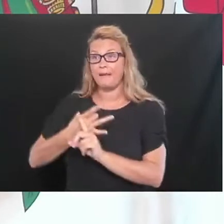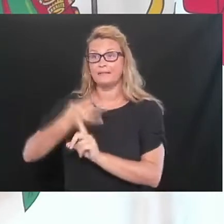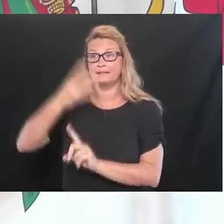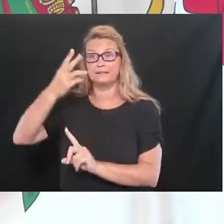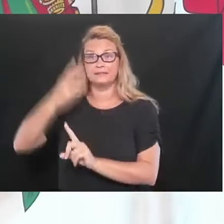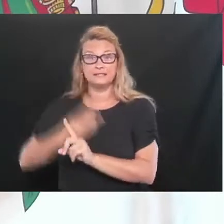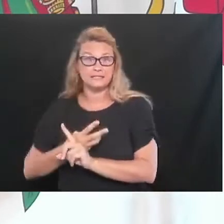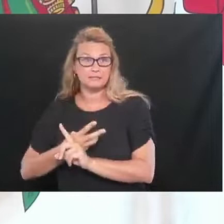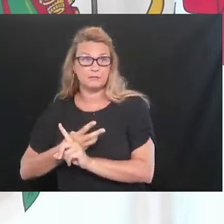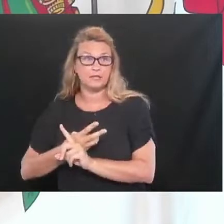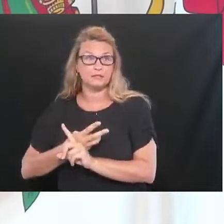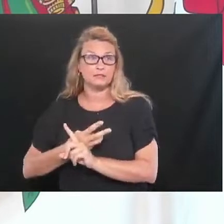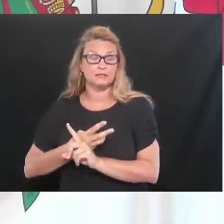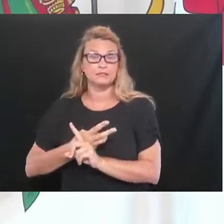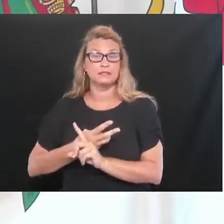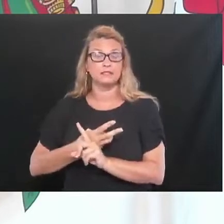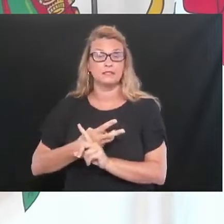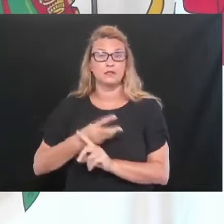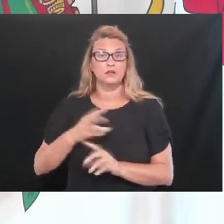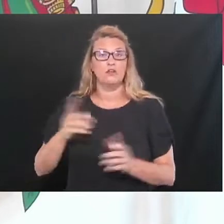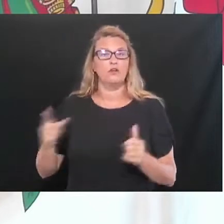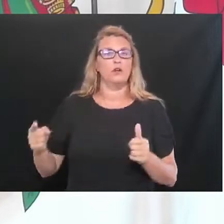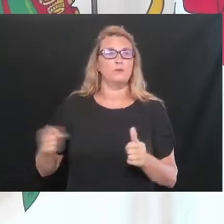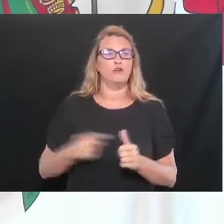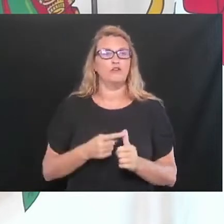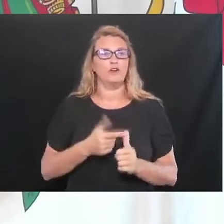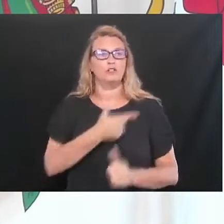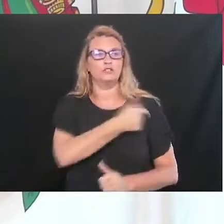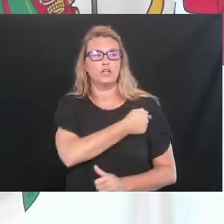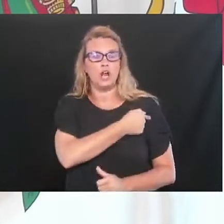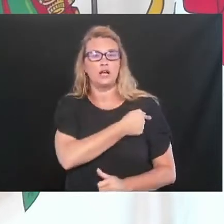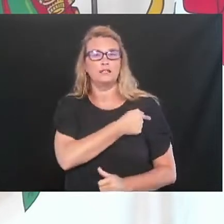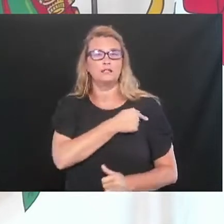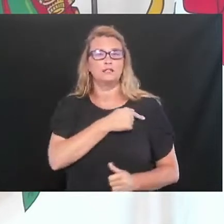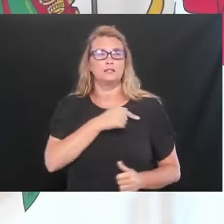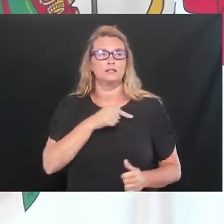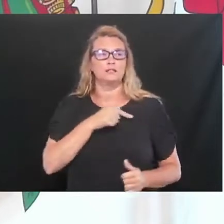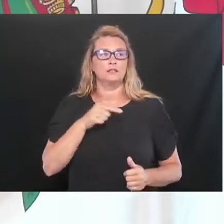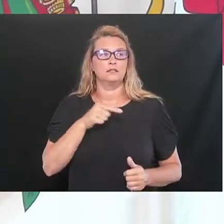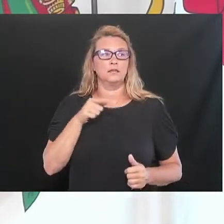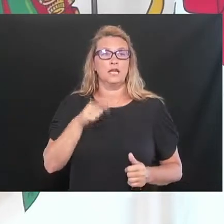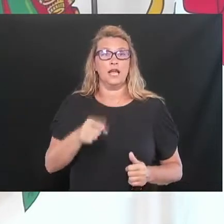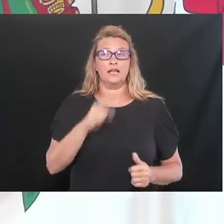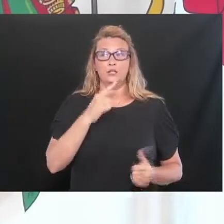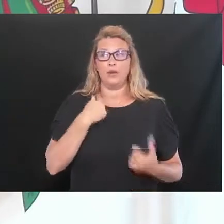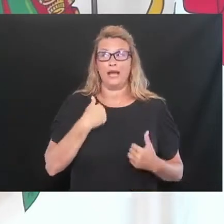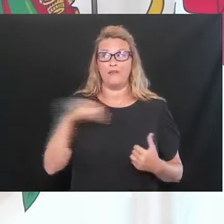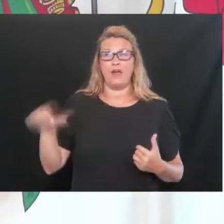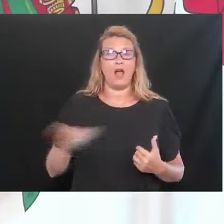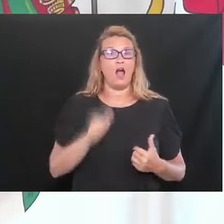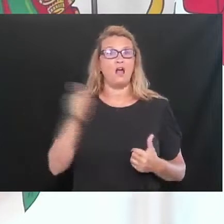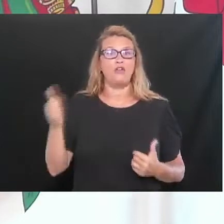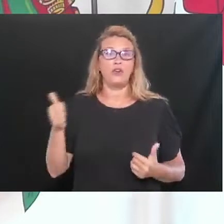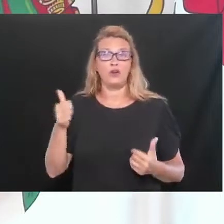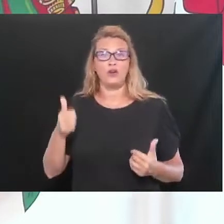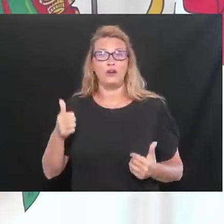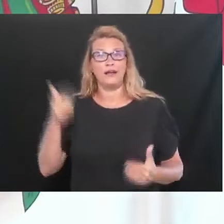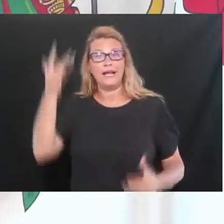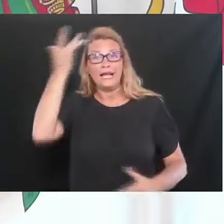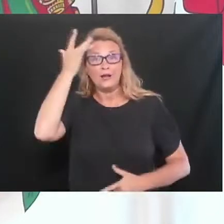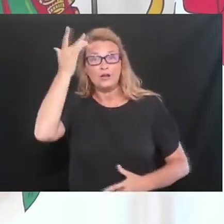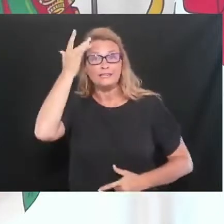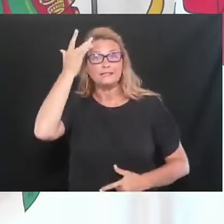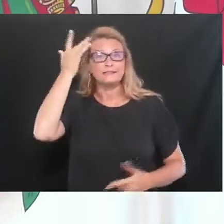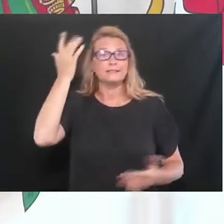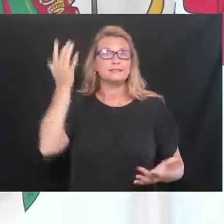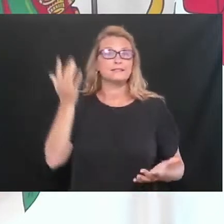out from taking your first dose and everything, and you're compromised with any kind of illnesses, you know, for